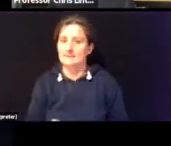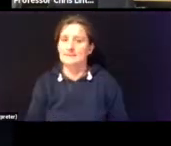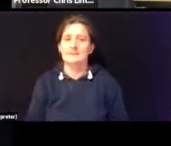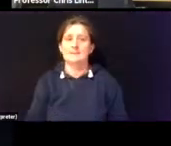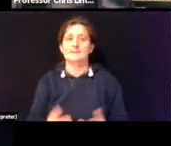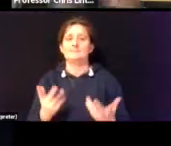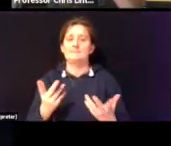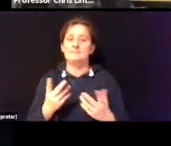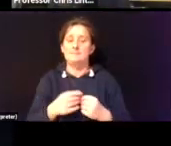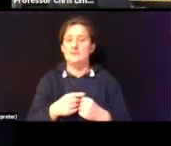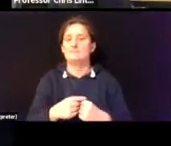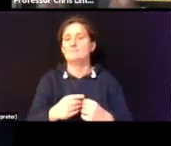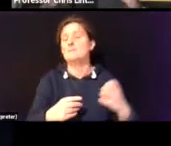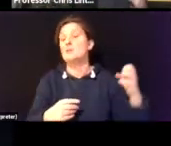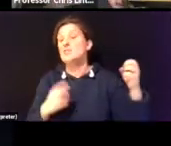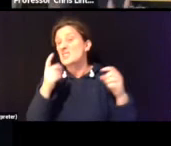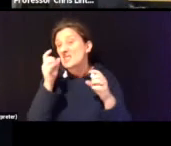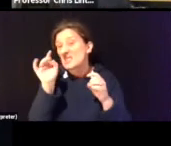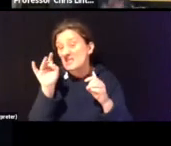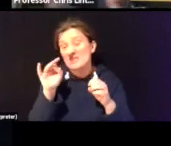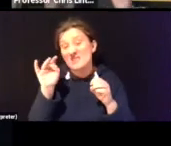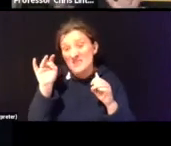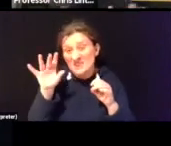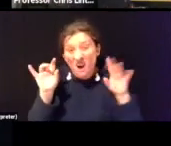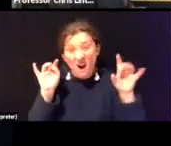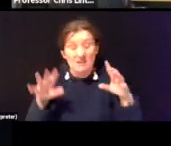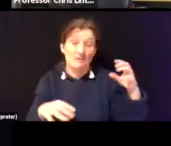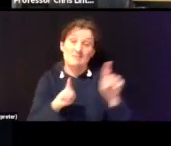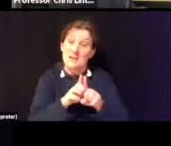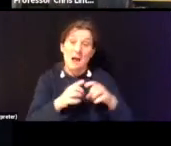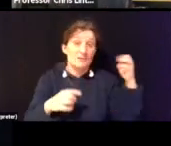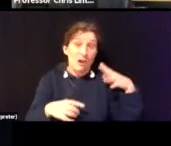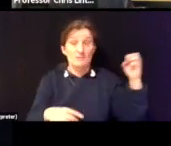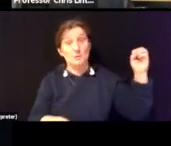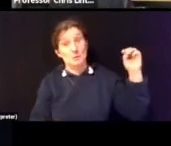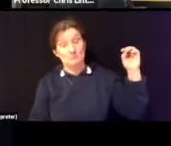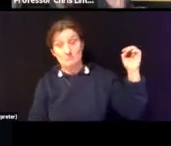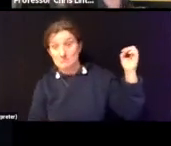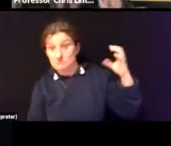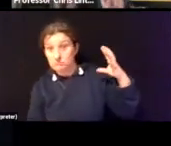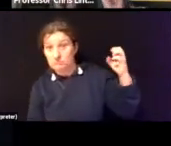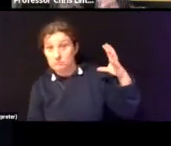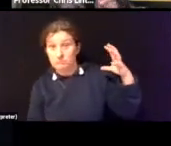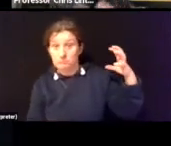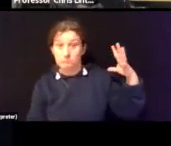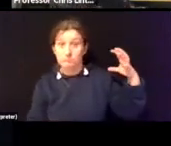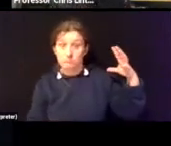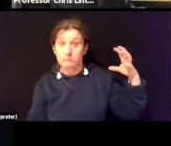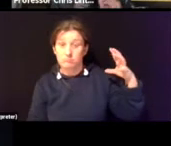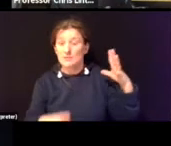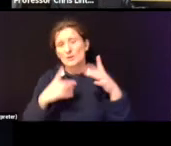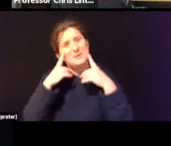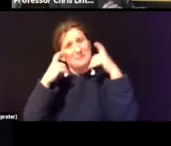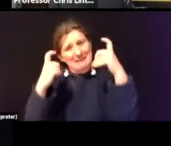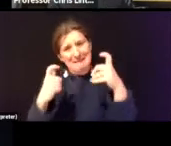their nuclear reactions change, and they are slightly unstable. So stars change in brightness all the time. We need to make very precise